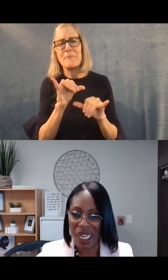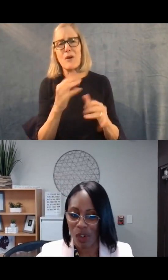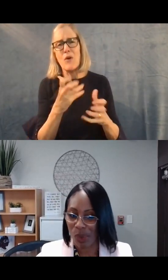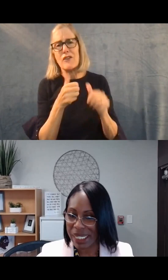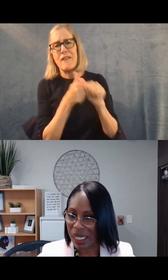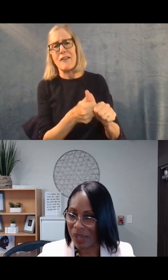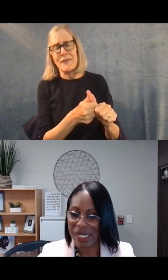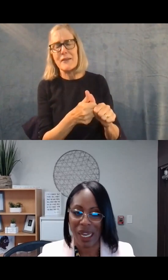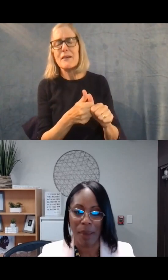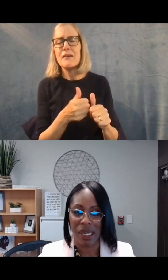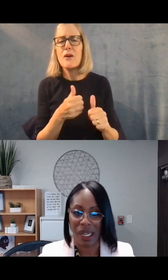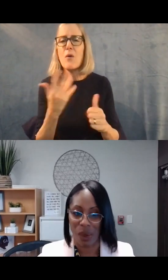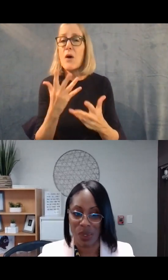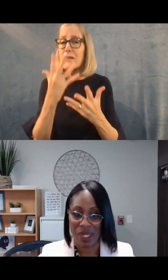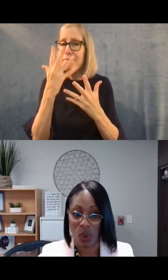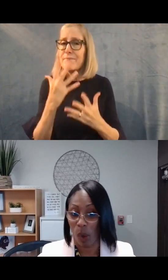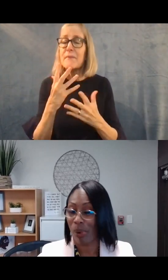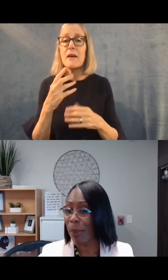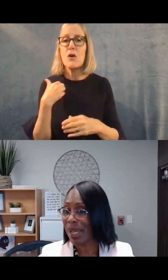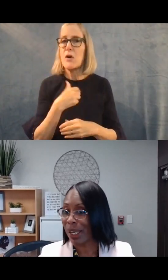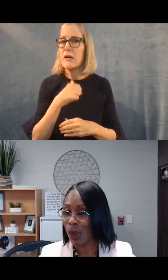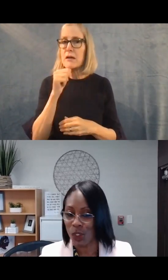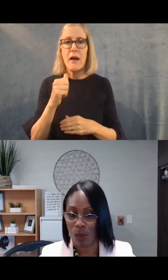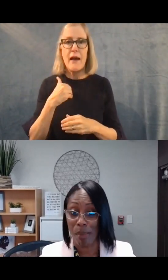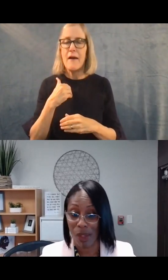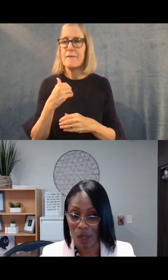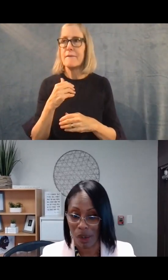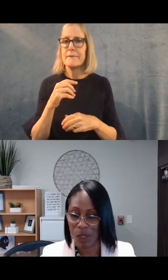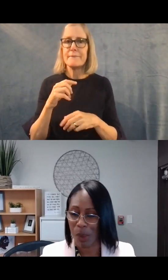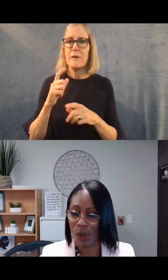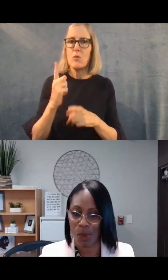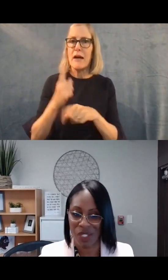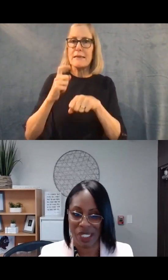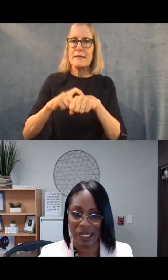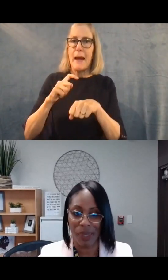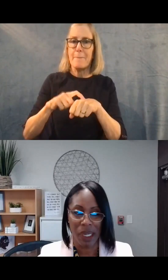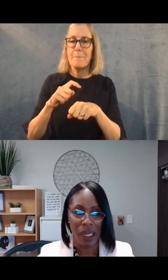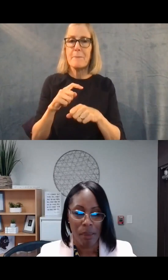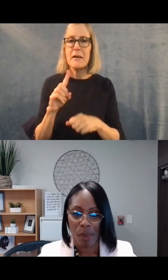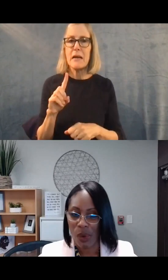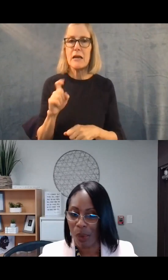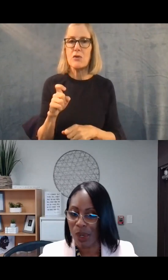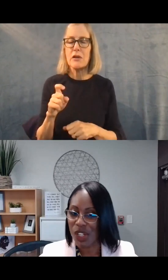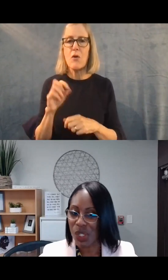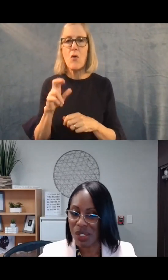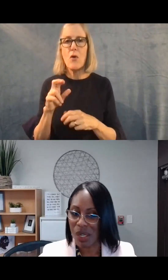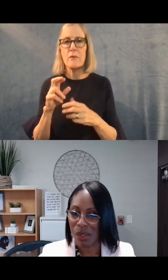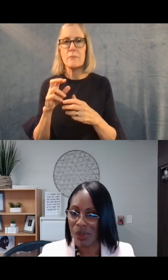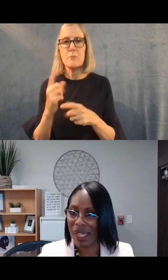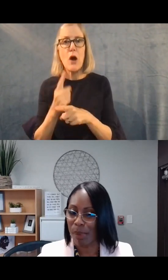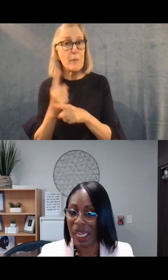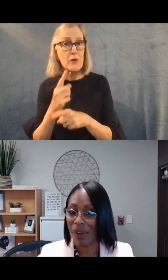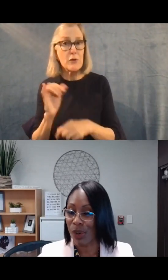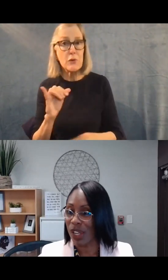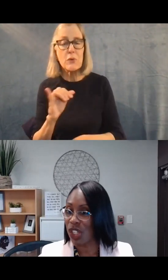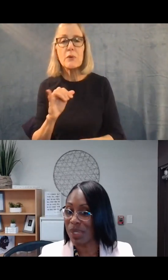that we never received a timely diagnosis or a proper diagnosis for my mother. I'll speak with her specifically. My brother and I were initially told